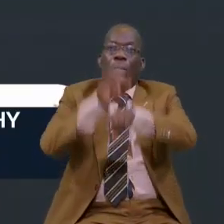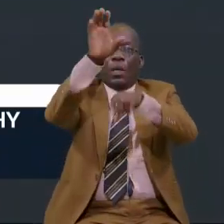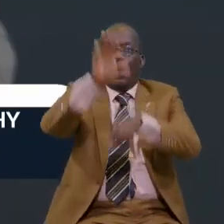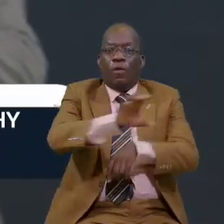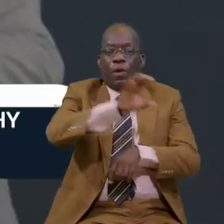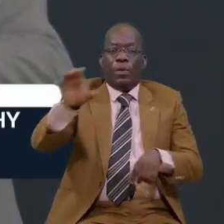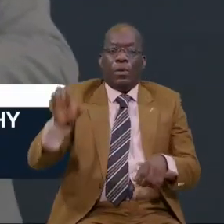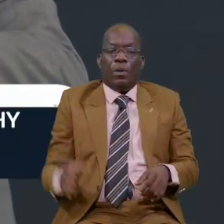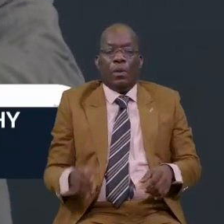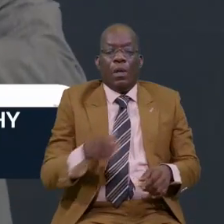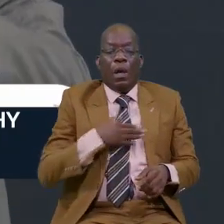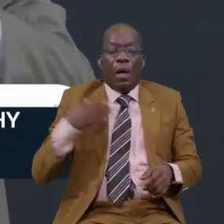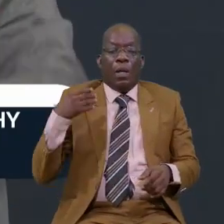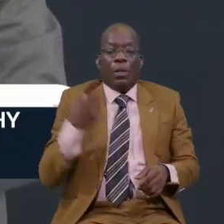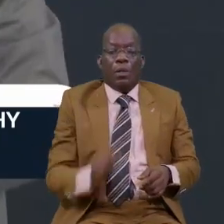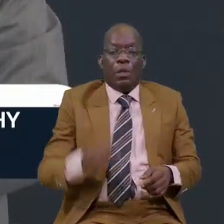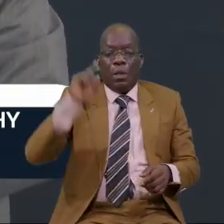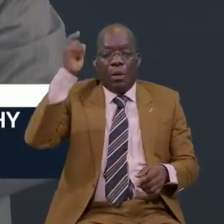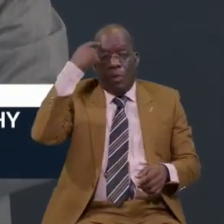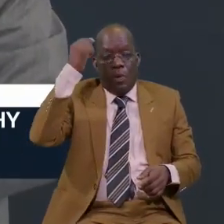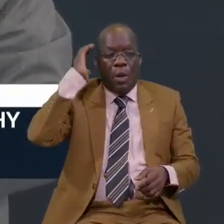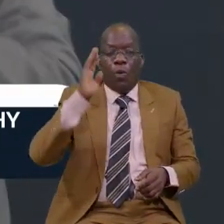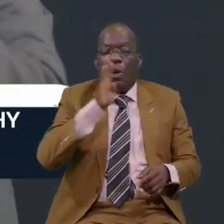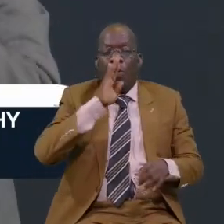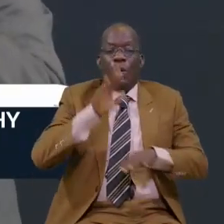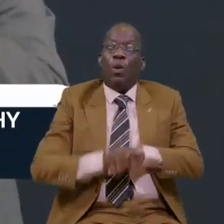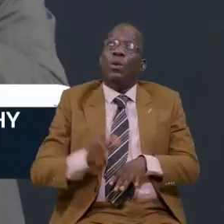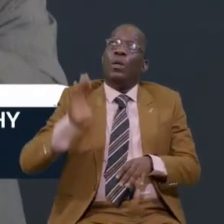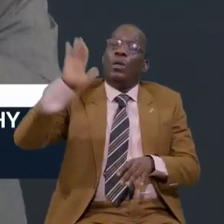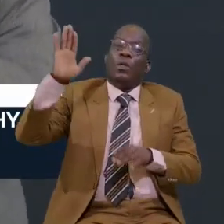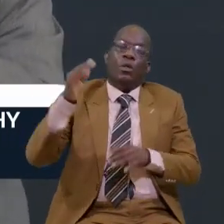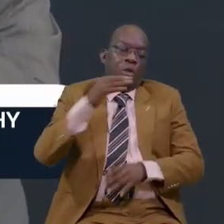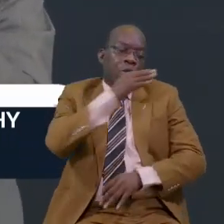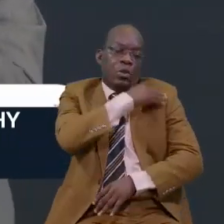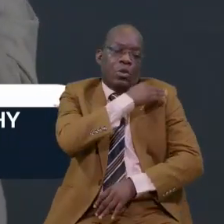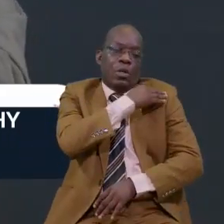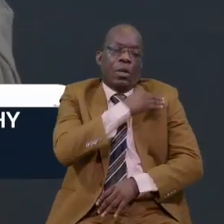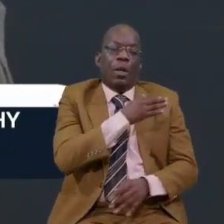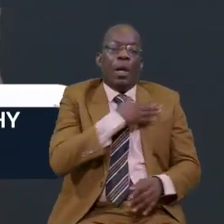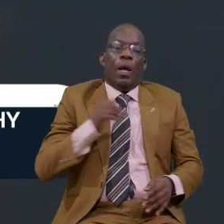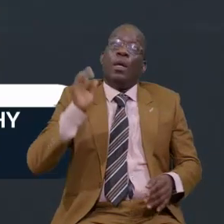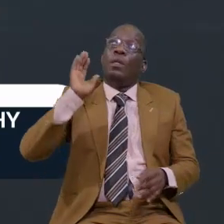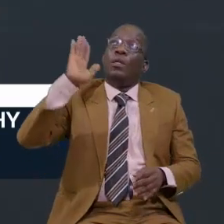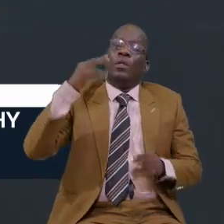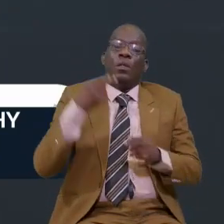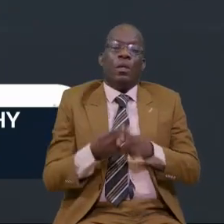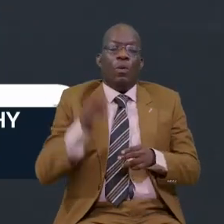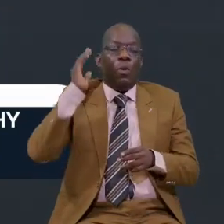the government shall be upon his shoulder, and his name shall be called, tell